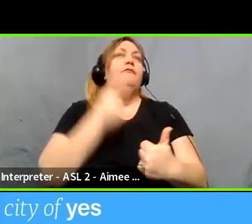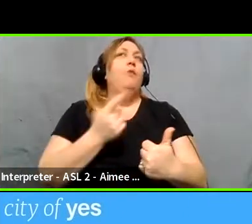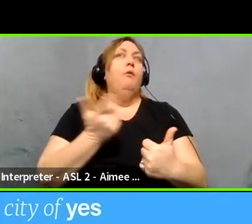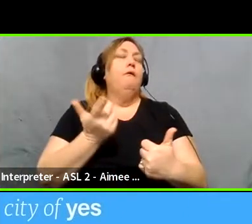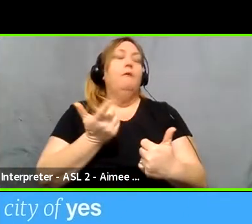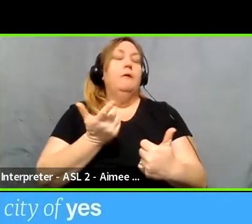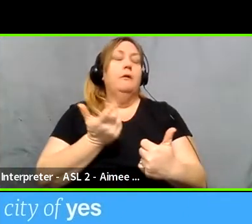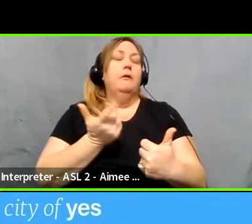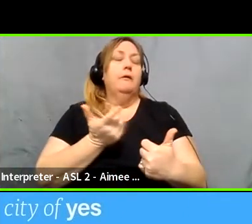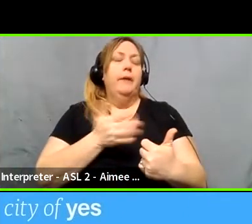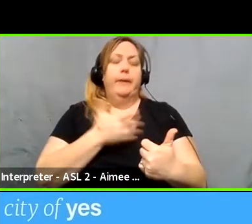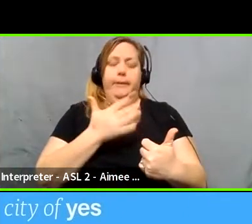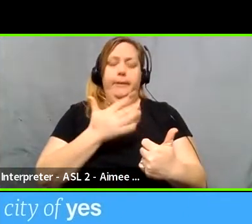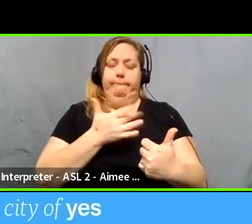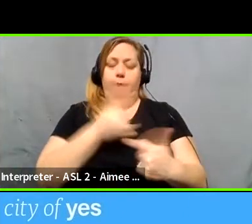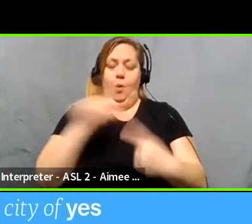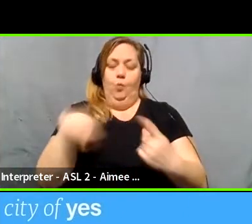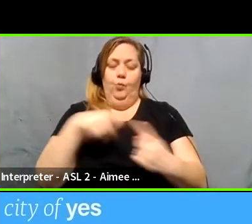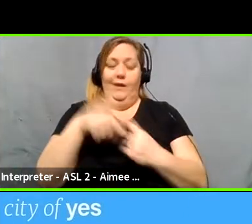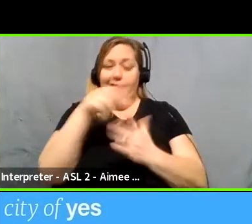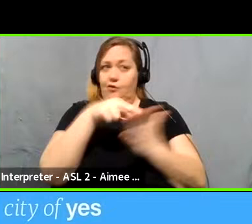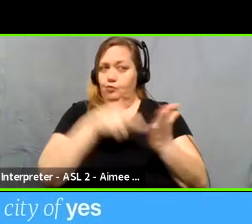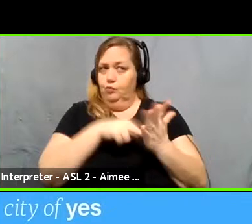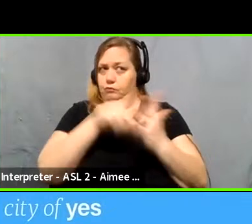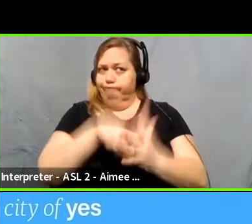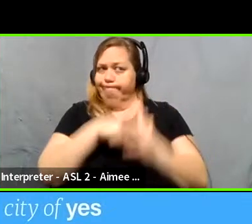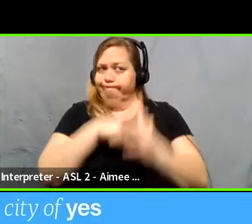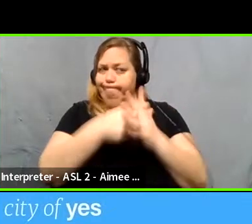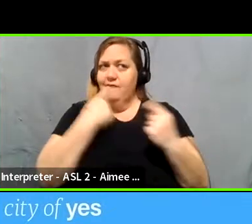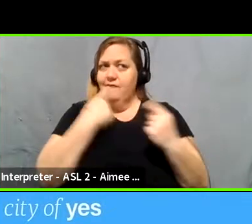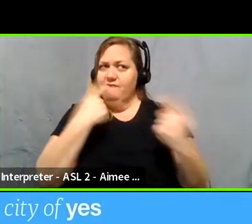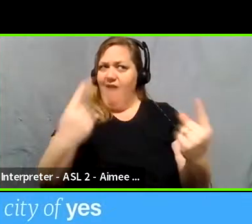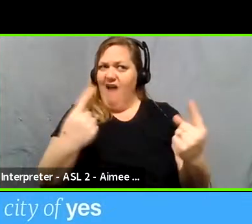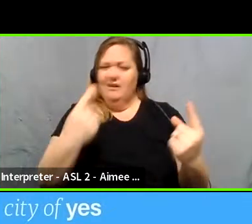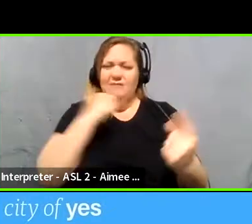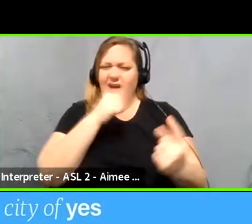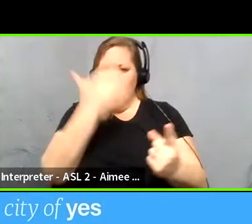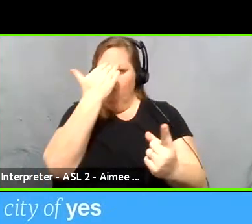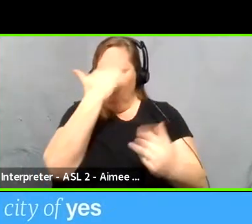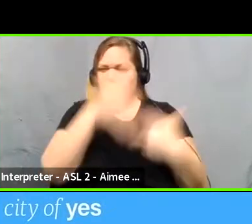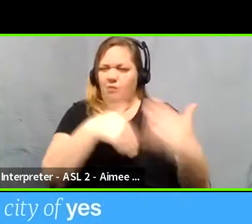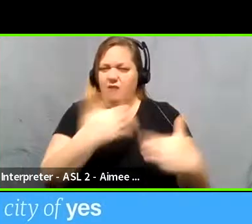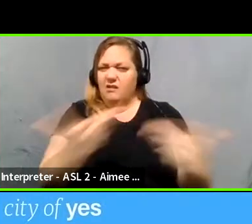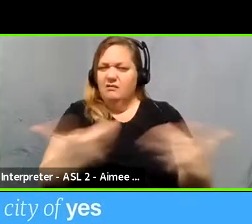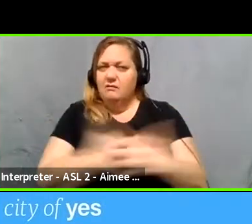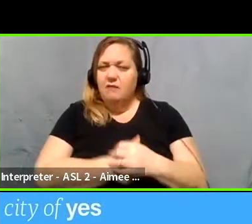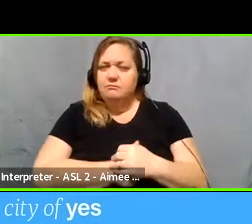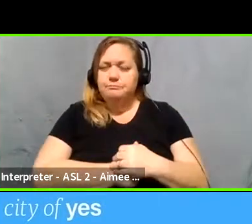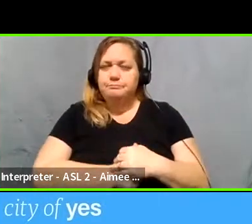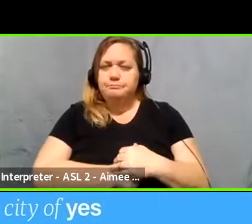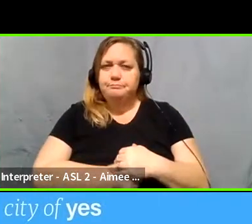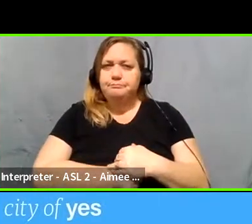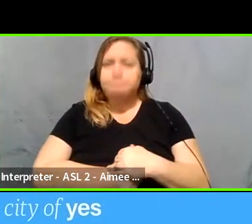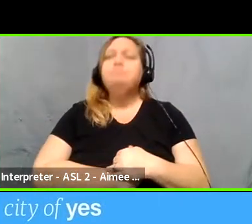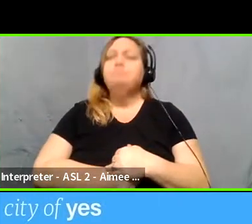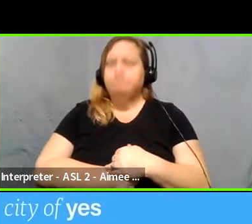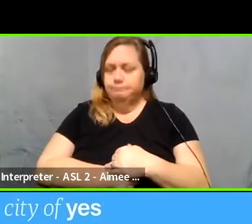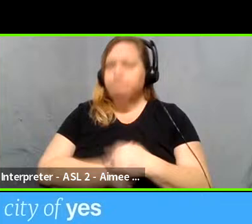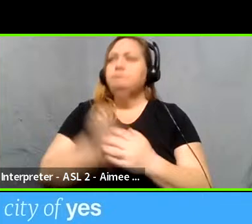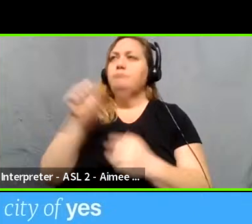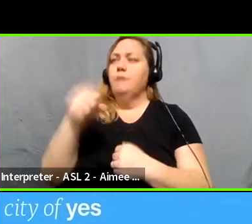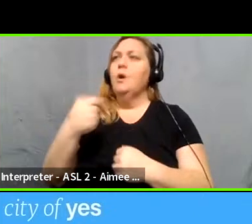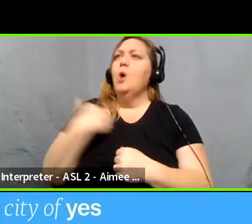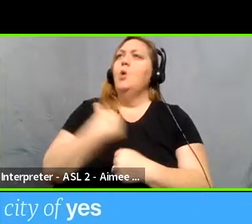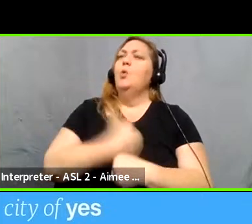for, for when these rules would come into effect? I'm just not familiar with the process. So we